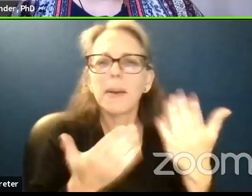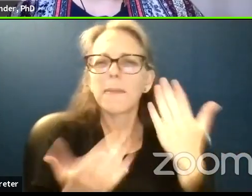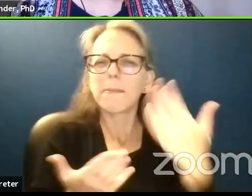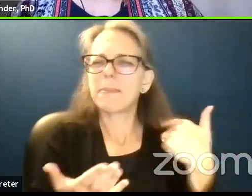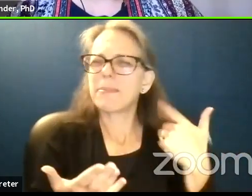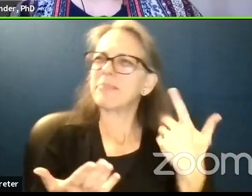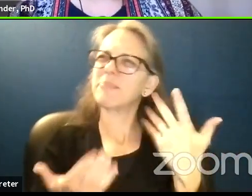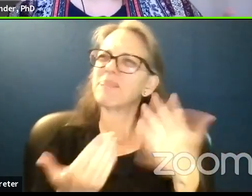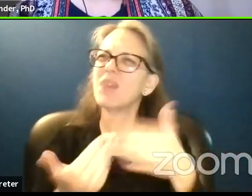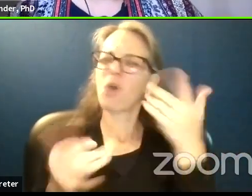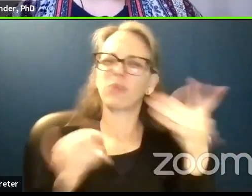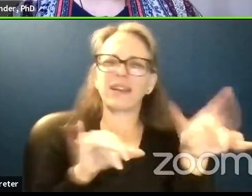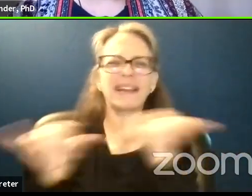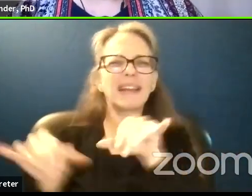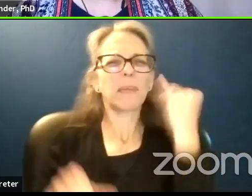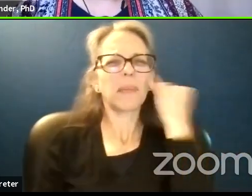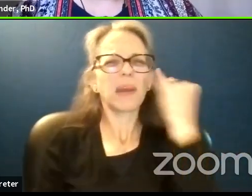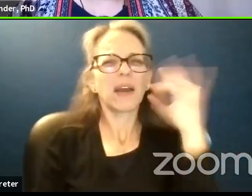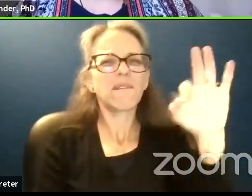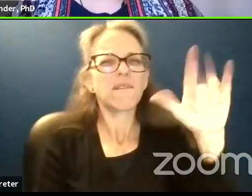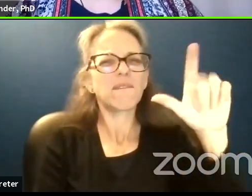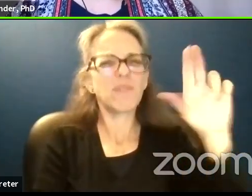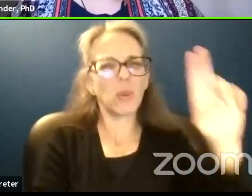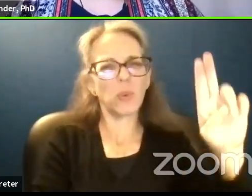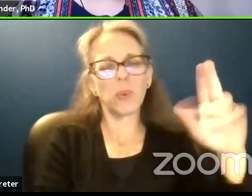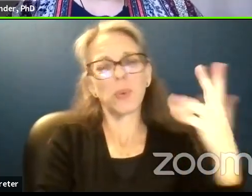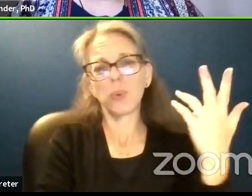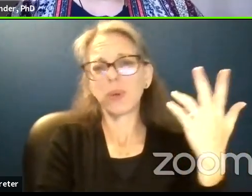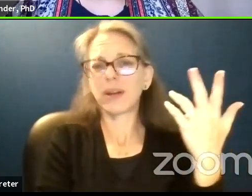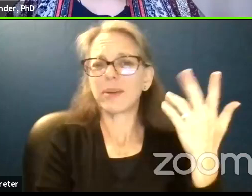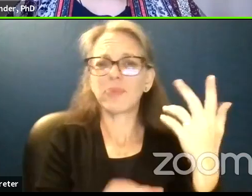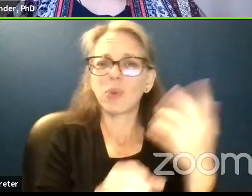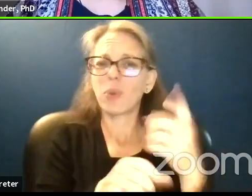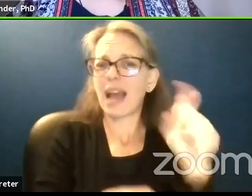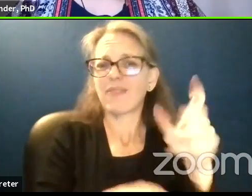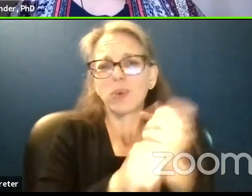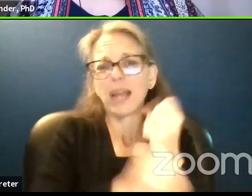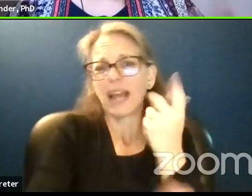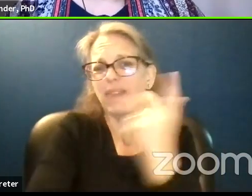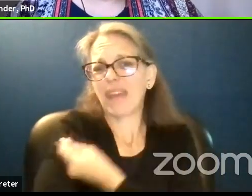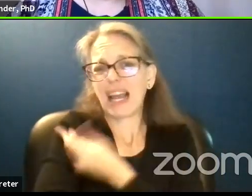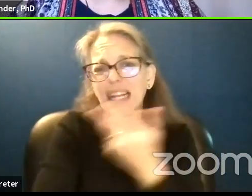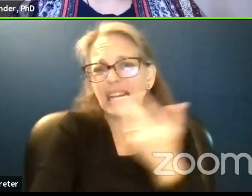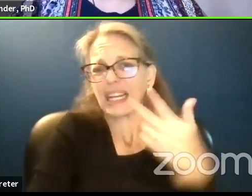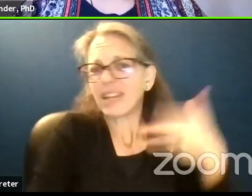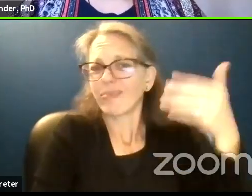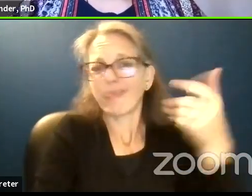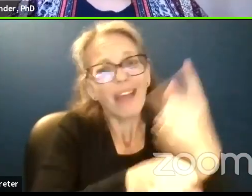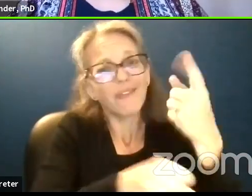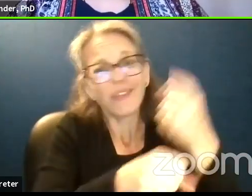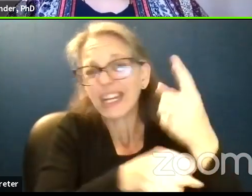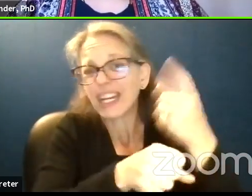flu vaccine where we get vaccinations periodically or every year.